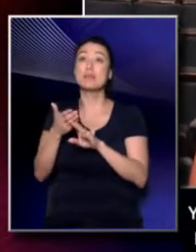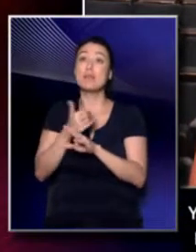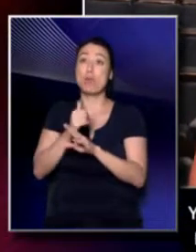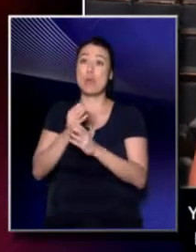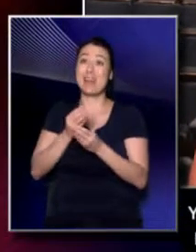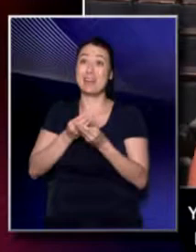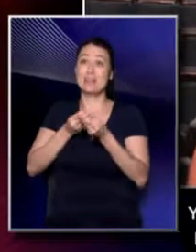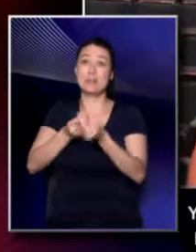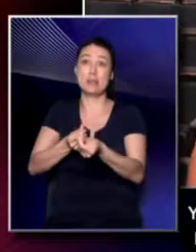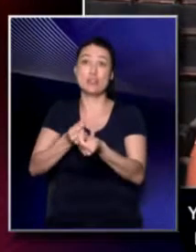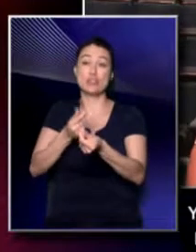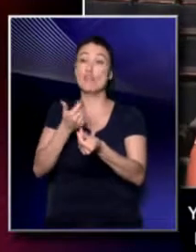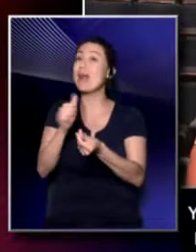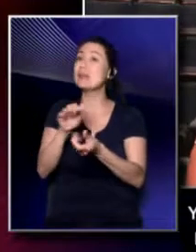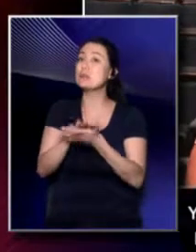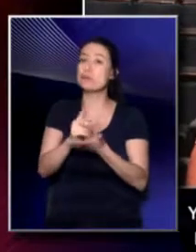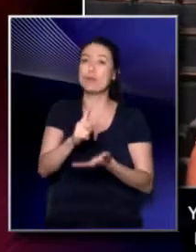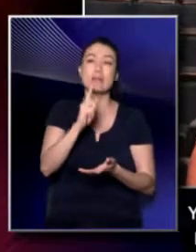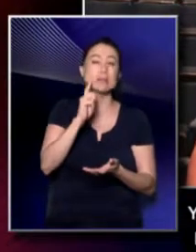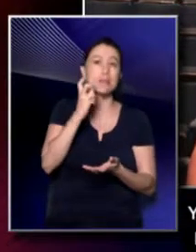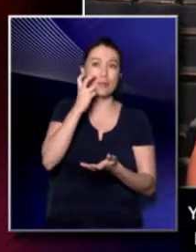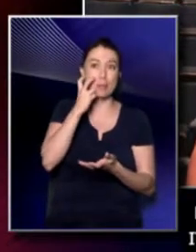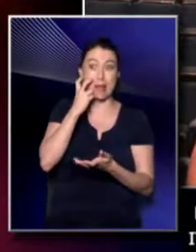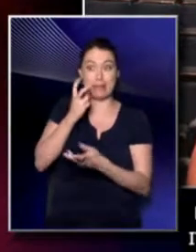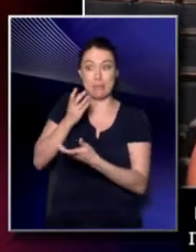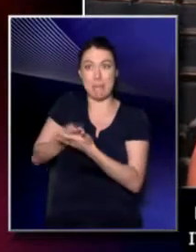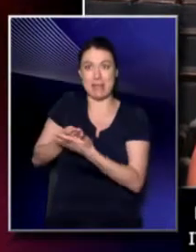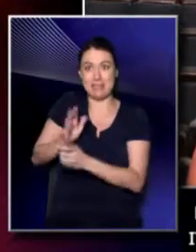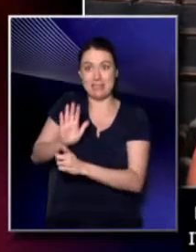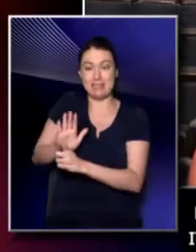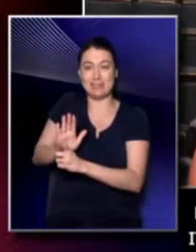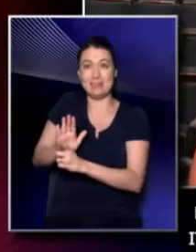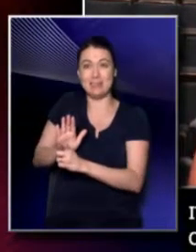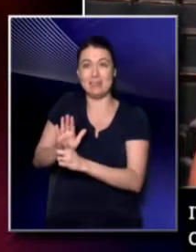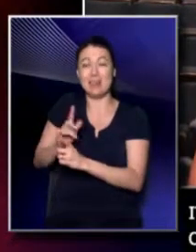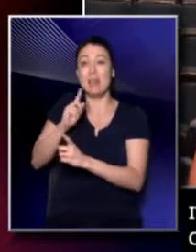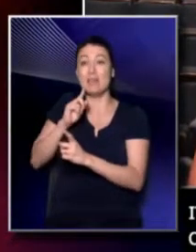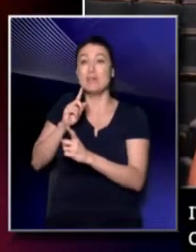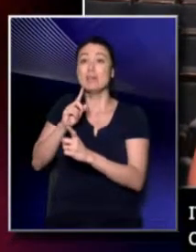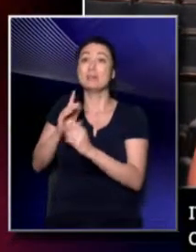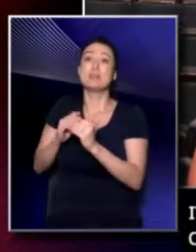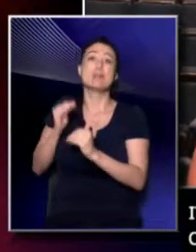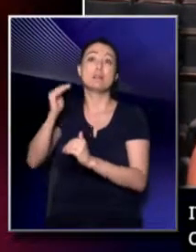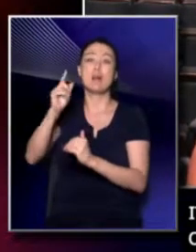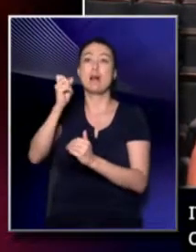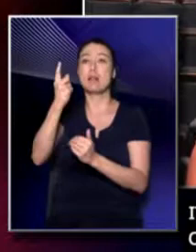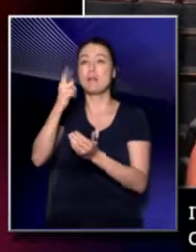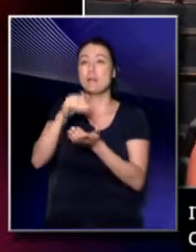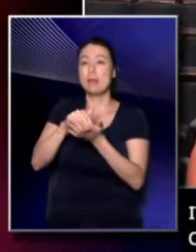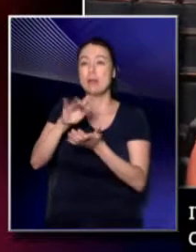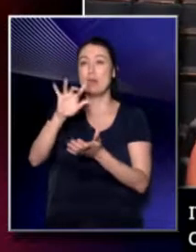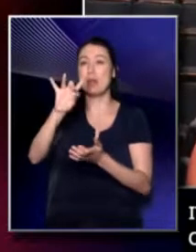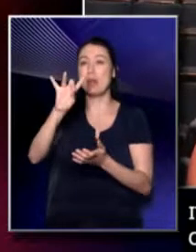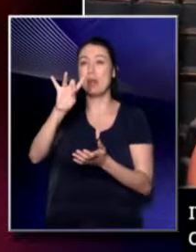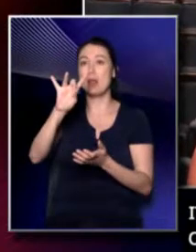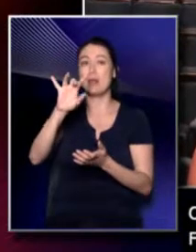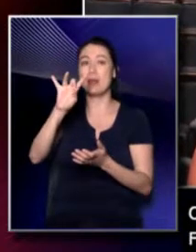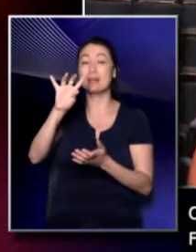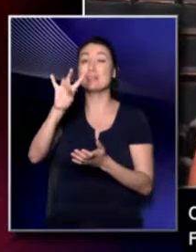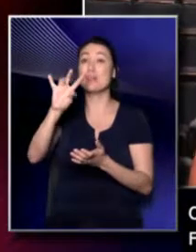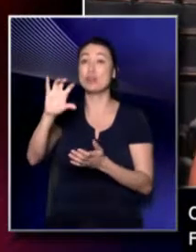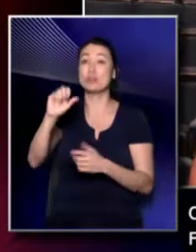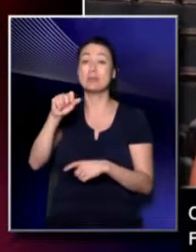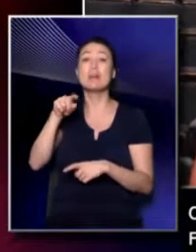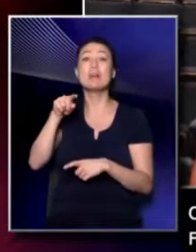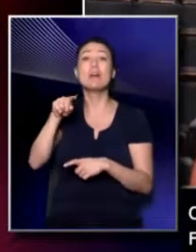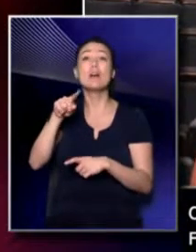expenditure of any Schools for the Deaf and the Blind Fund monies occur in excess of $11,878,700, the Arizona State